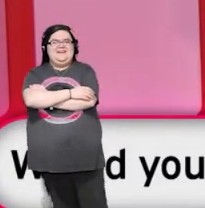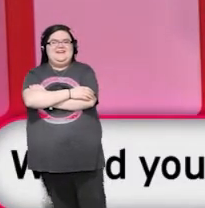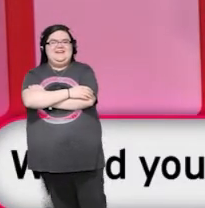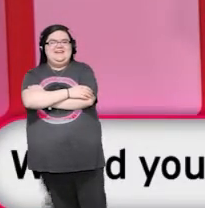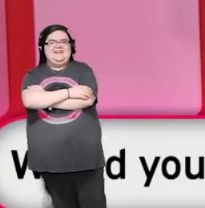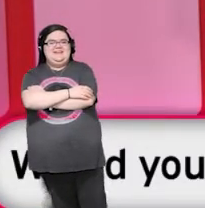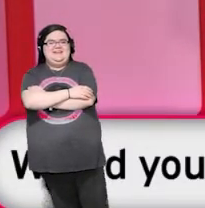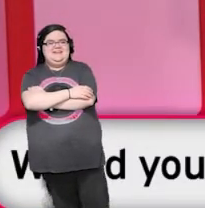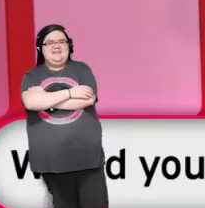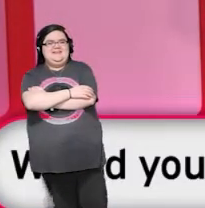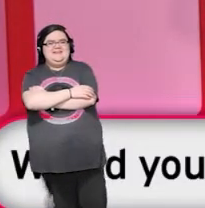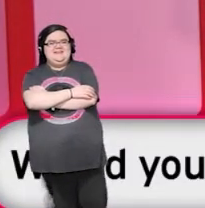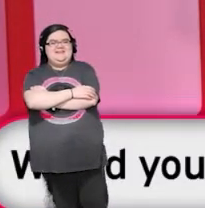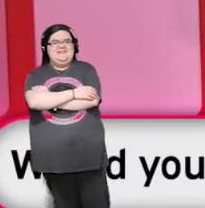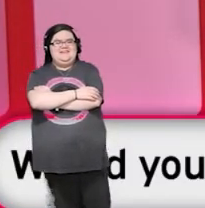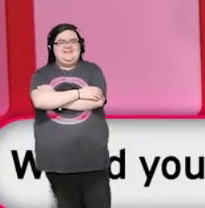question.